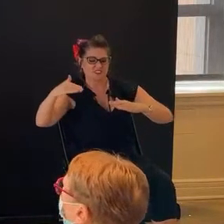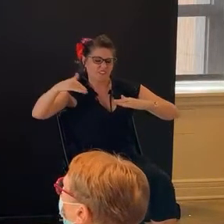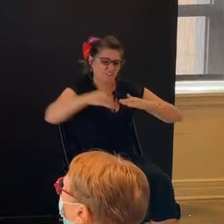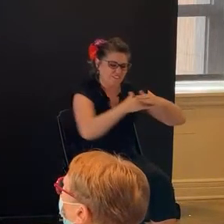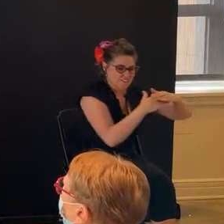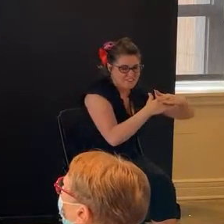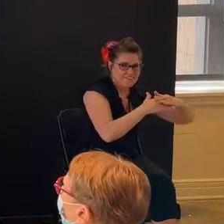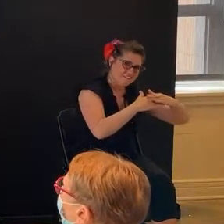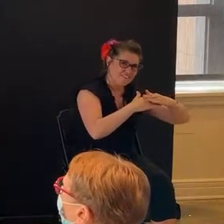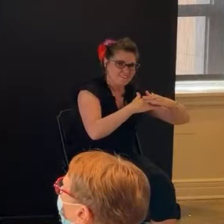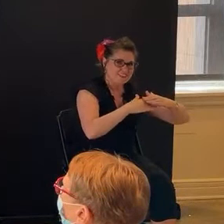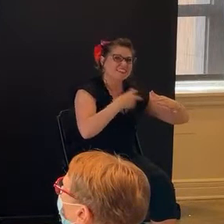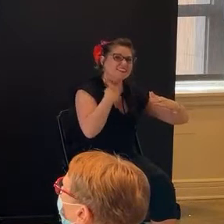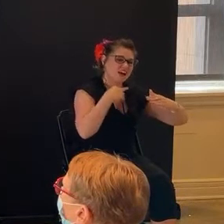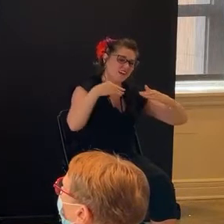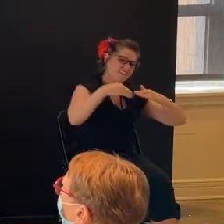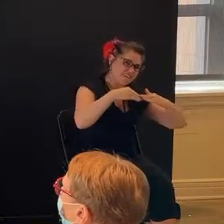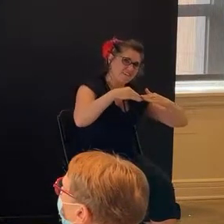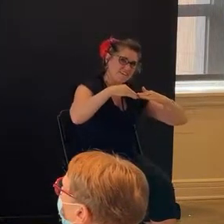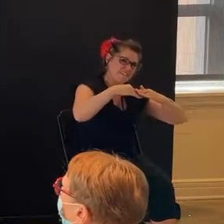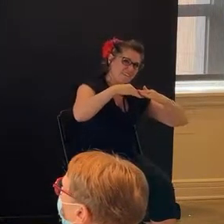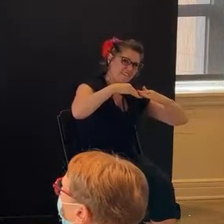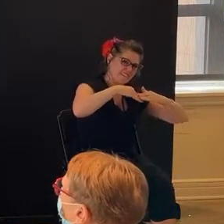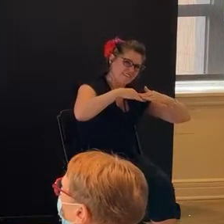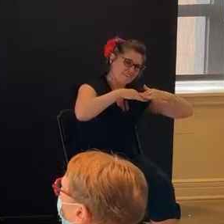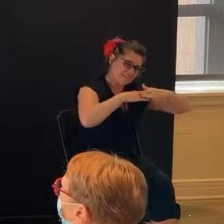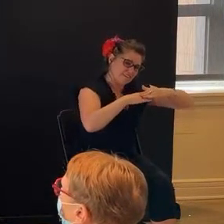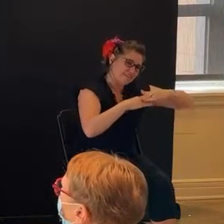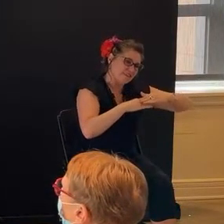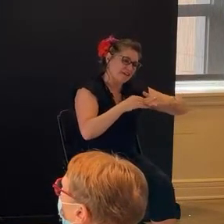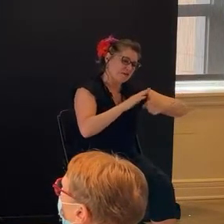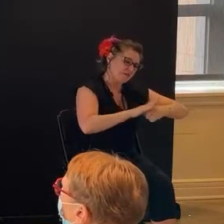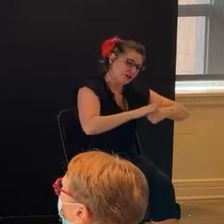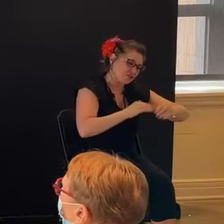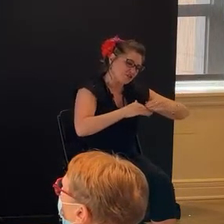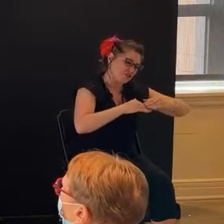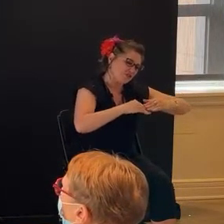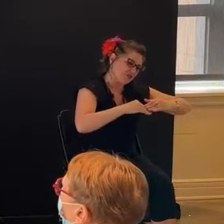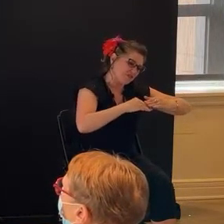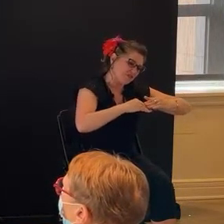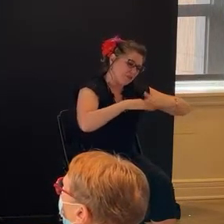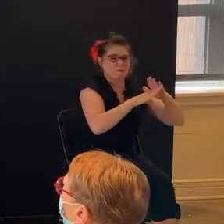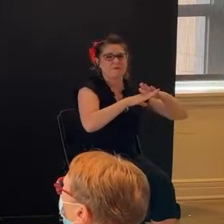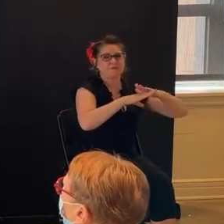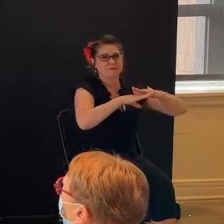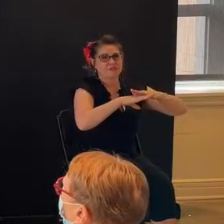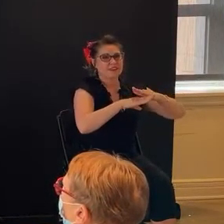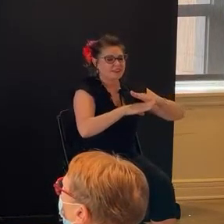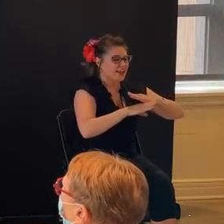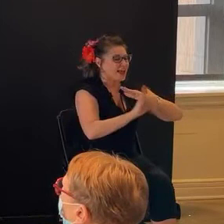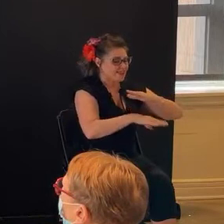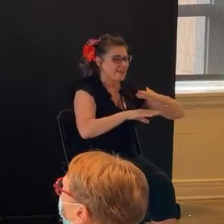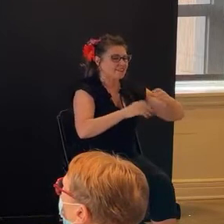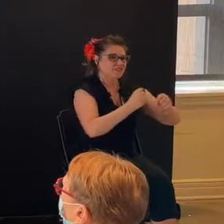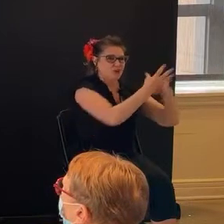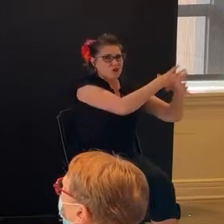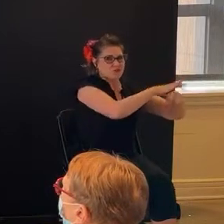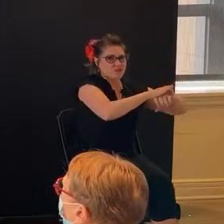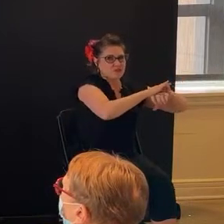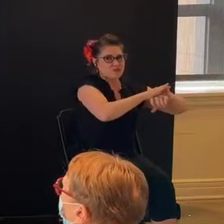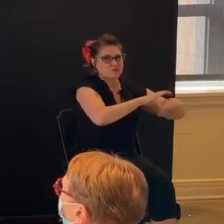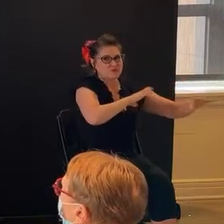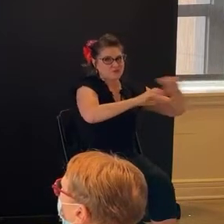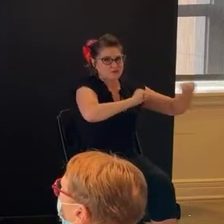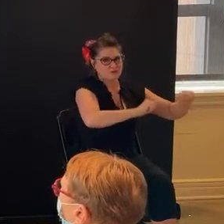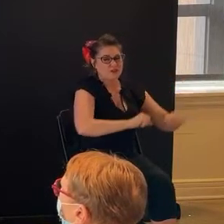stuck. And it keeps moving, the pressure builds, until the plates snap past each other, and that's an earthquake.